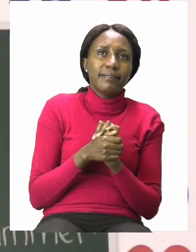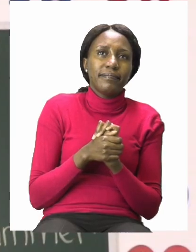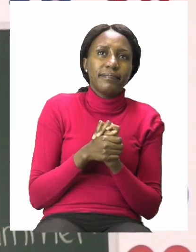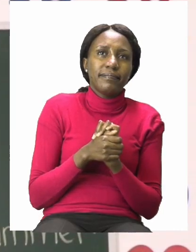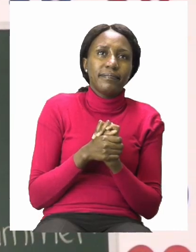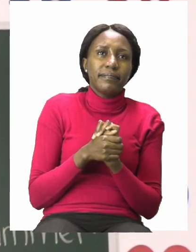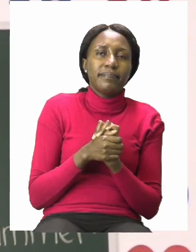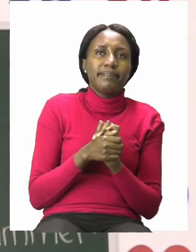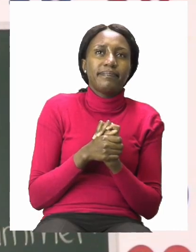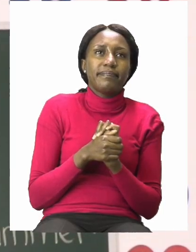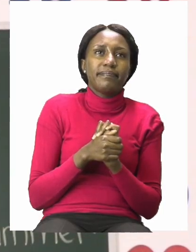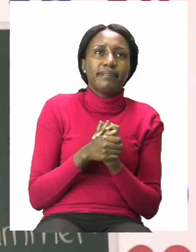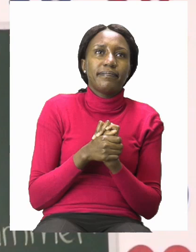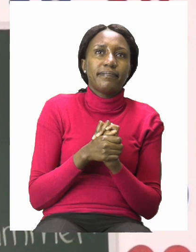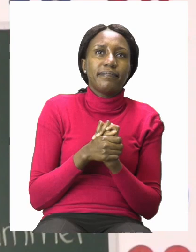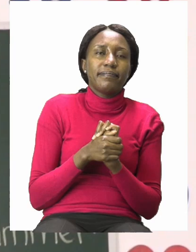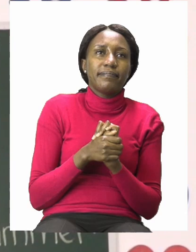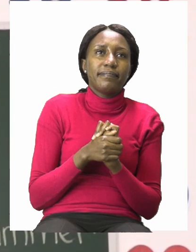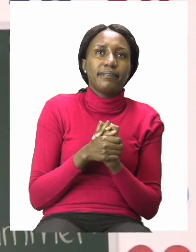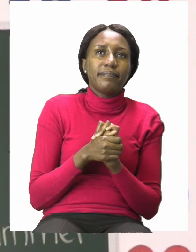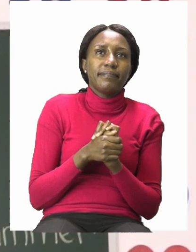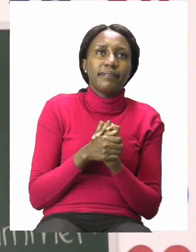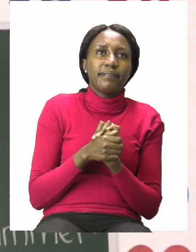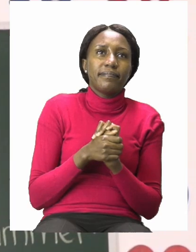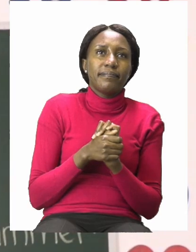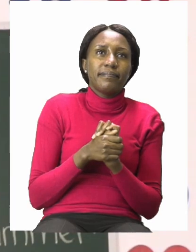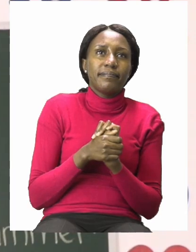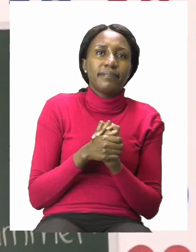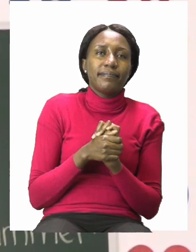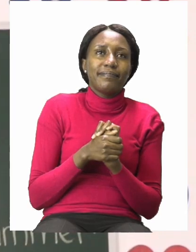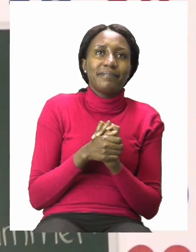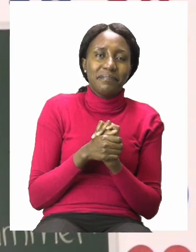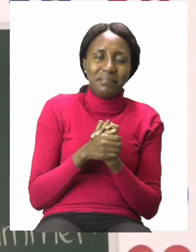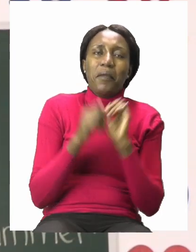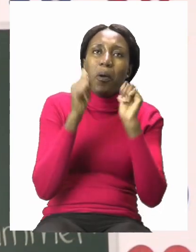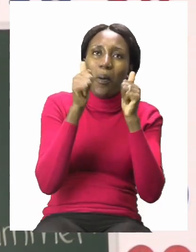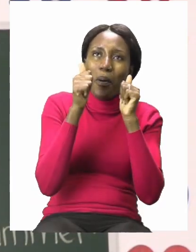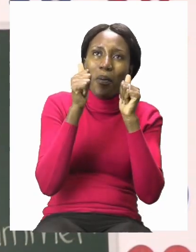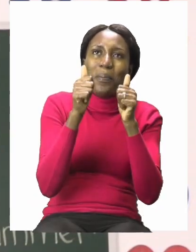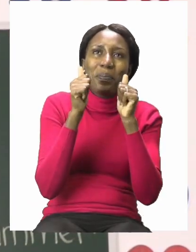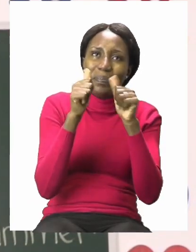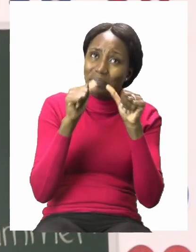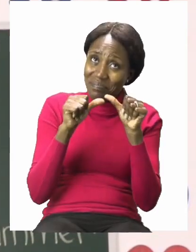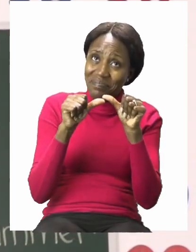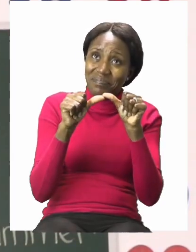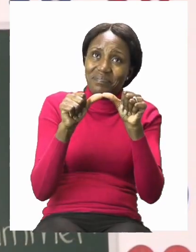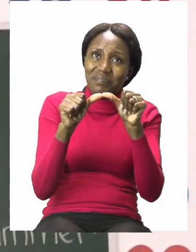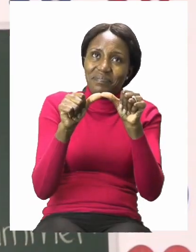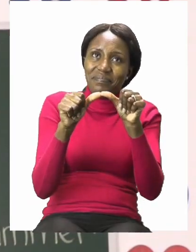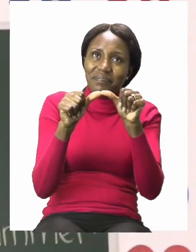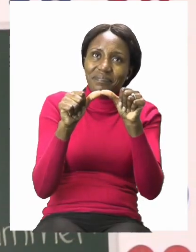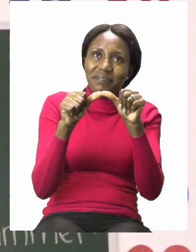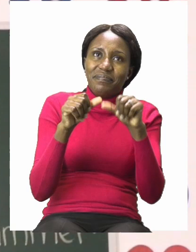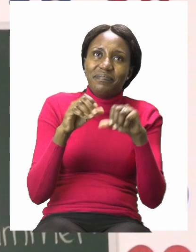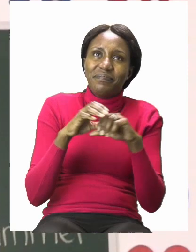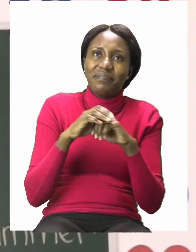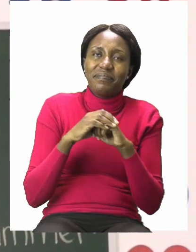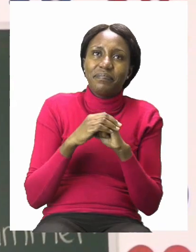down. Well done, everyone. It seems like everyone's doing a good job. Let's do one more together.